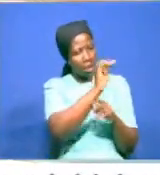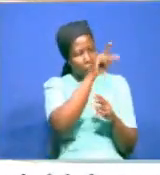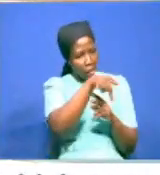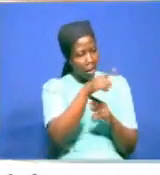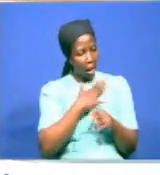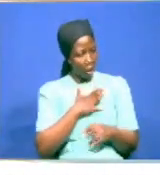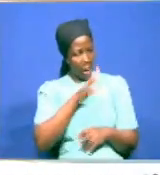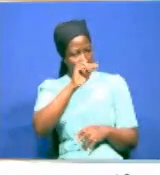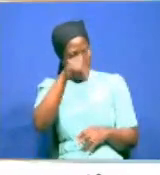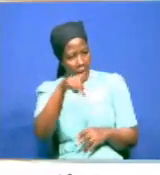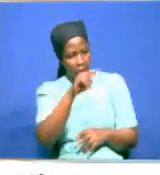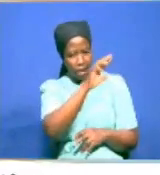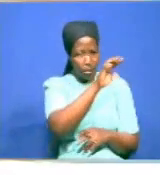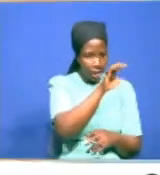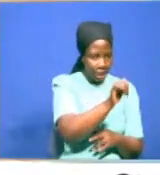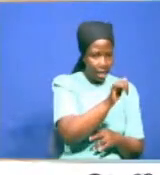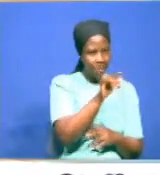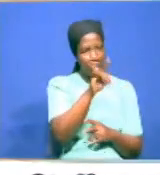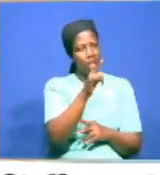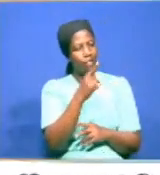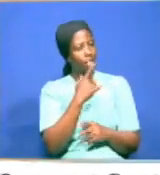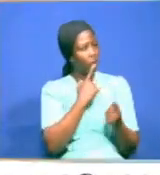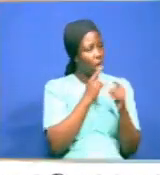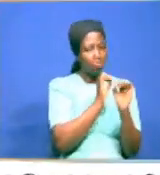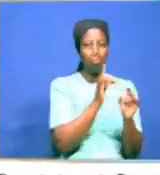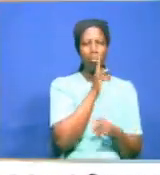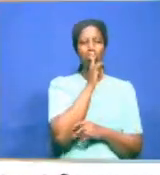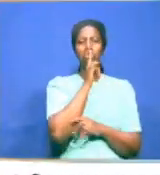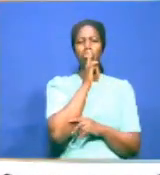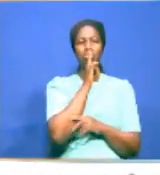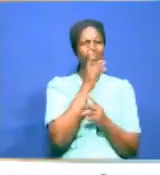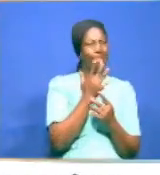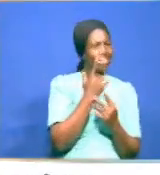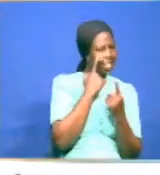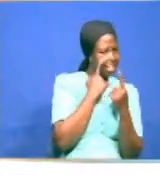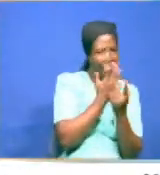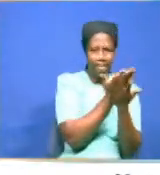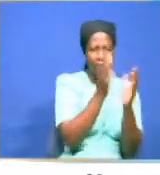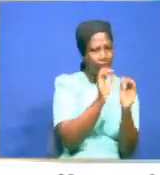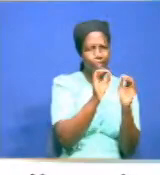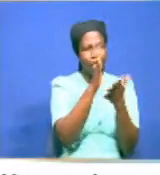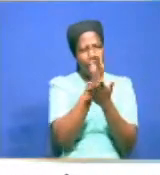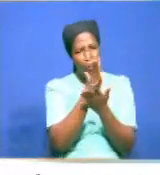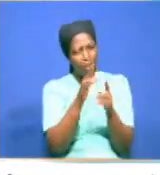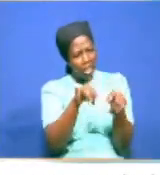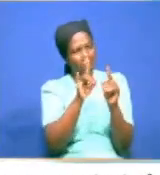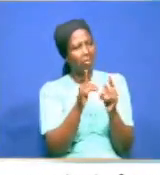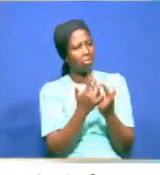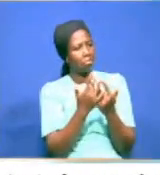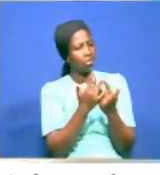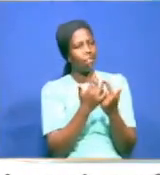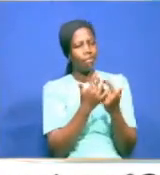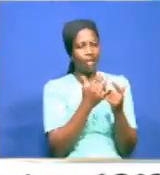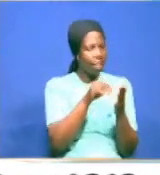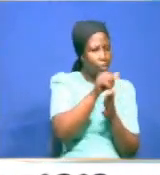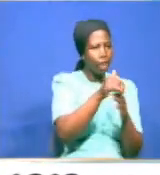our legislators, our MCAs are not being seen. And some of them are even putting their names on tanks for washing hands, putting